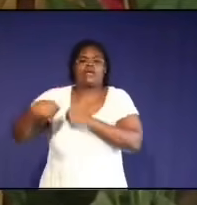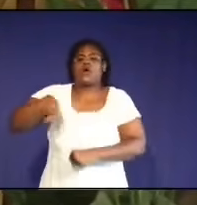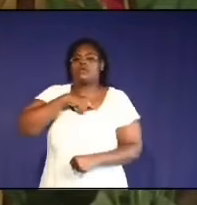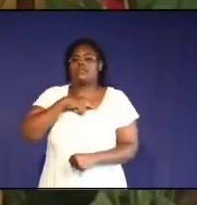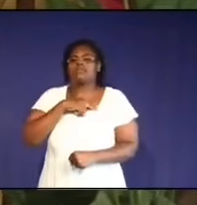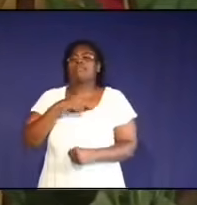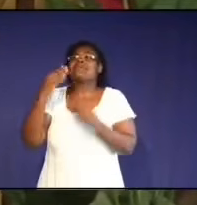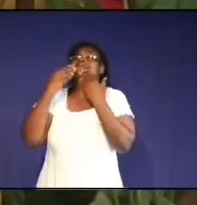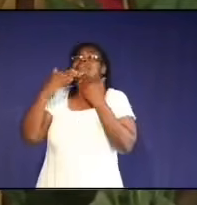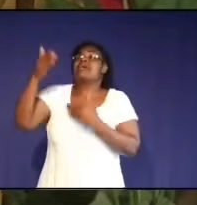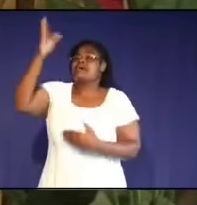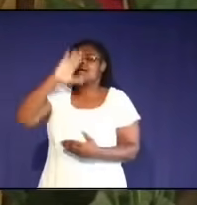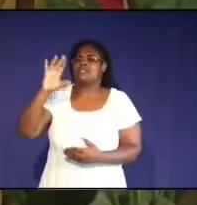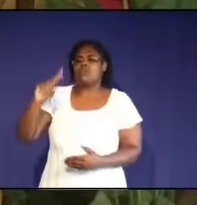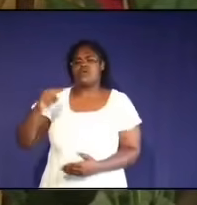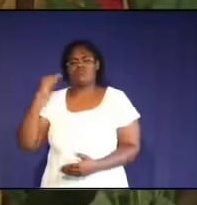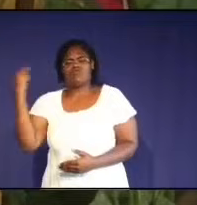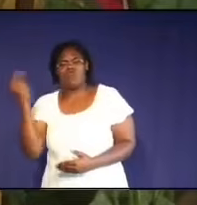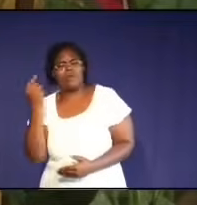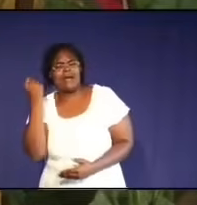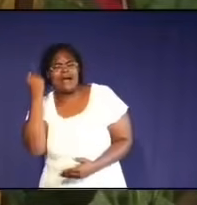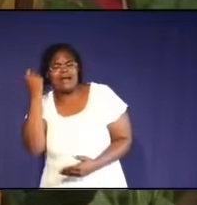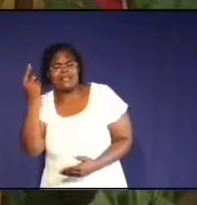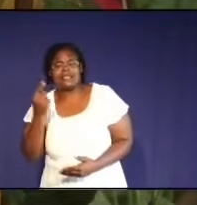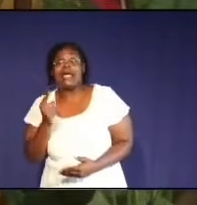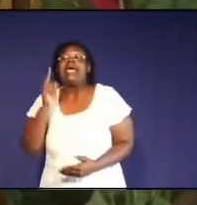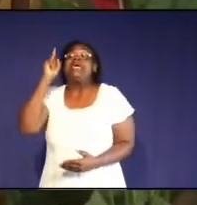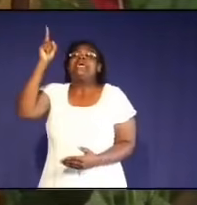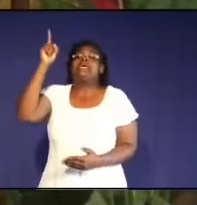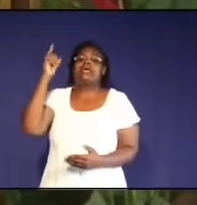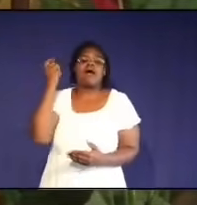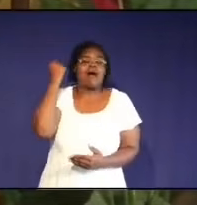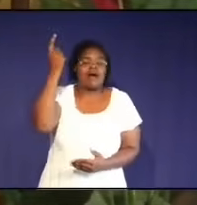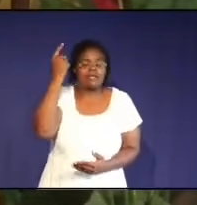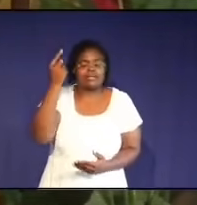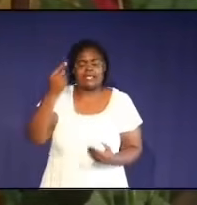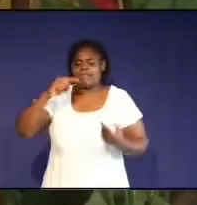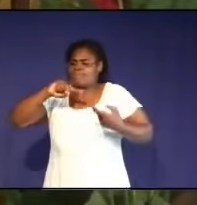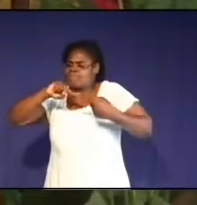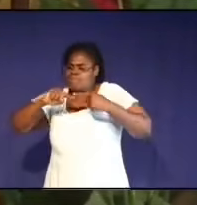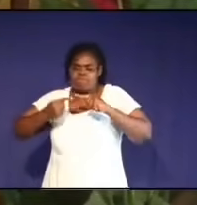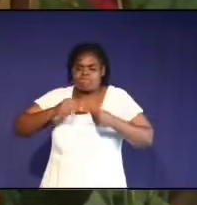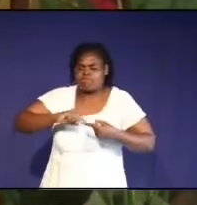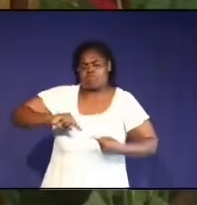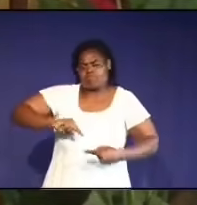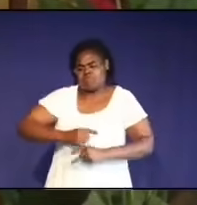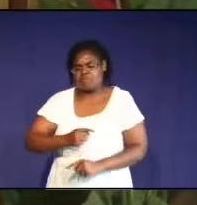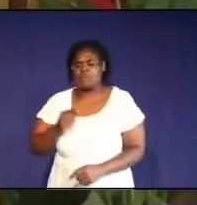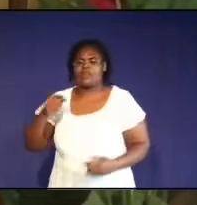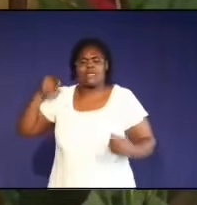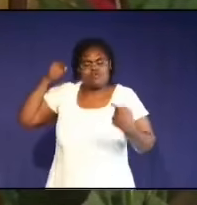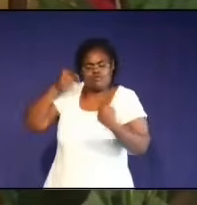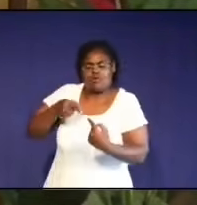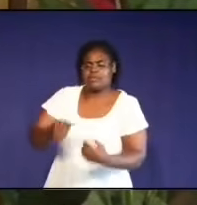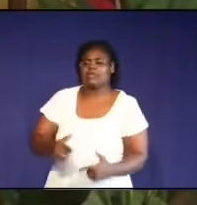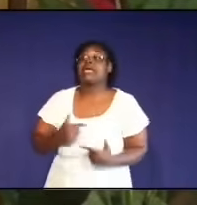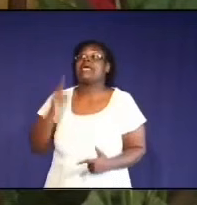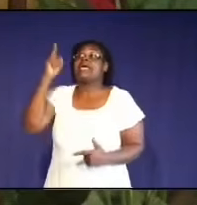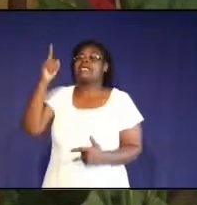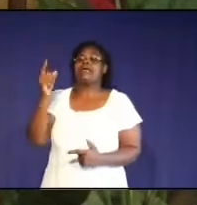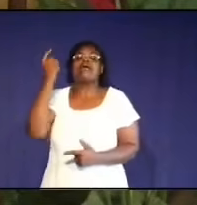thank God that when nobody else understands, he does. He does. He